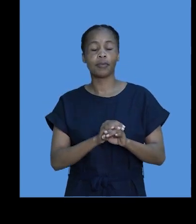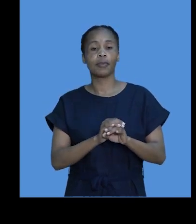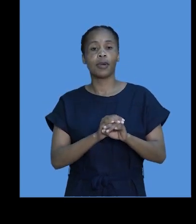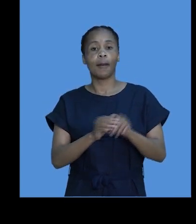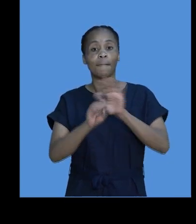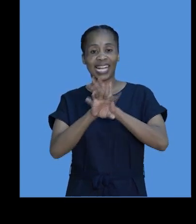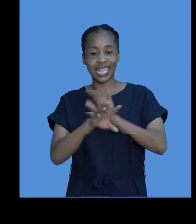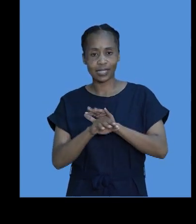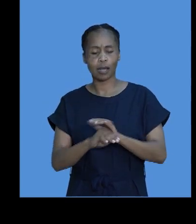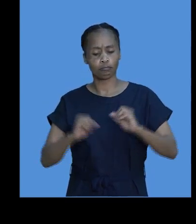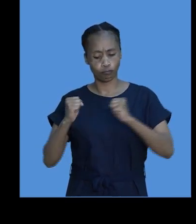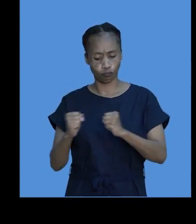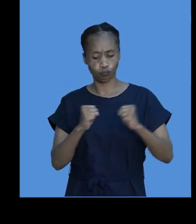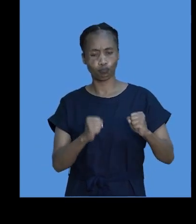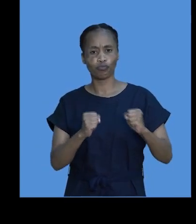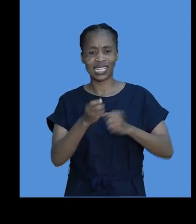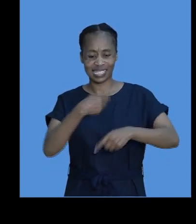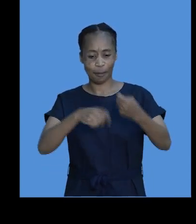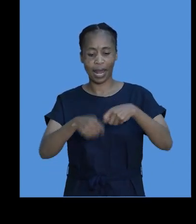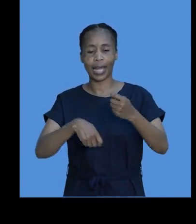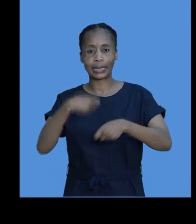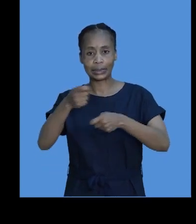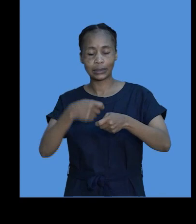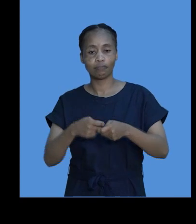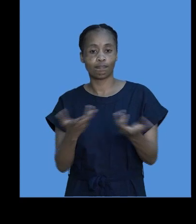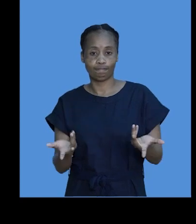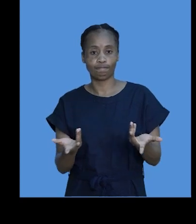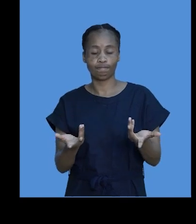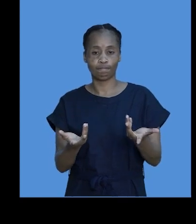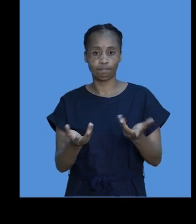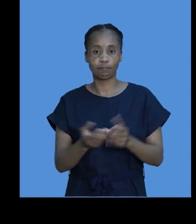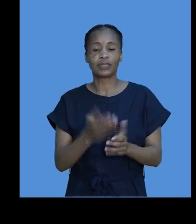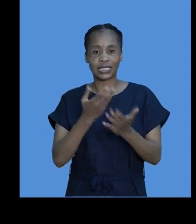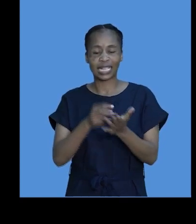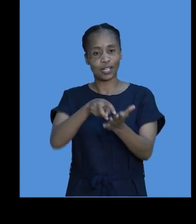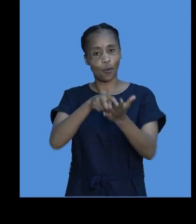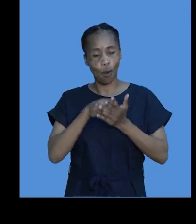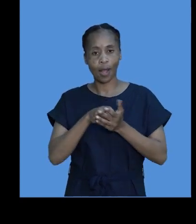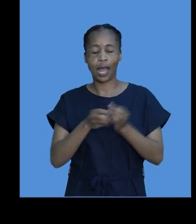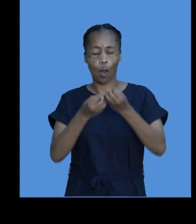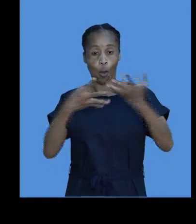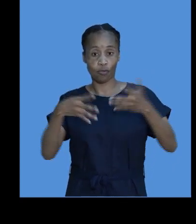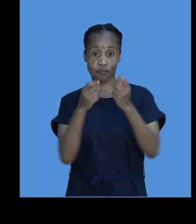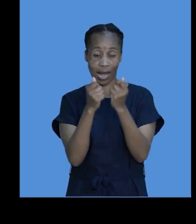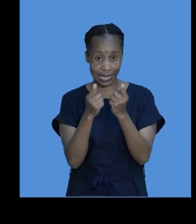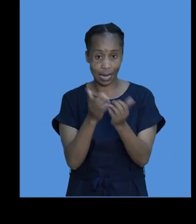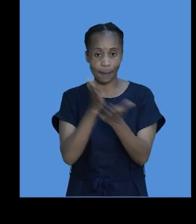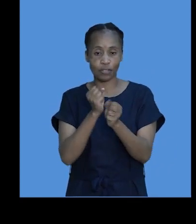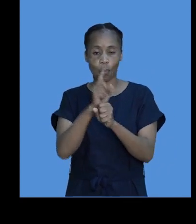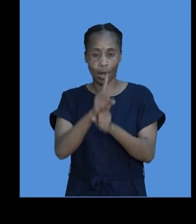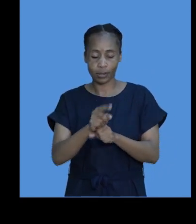can stabilize supply, especially or output of certain goods and services that require a vast amount of